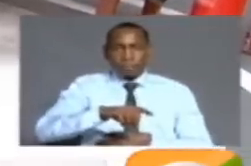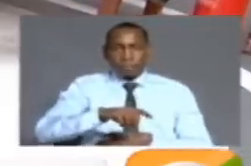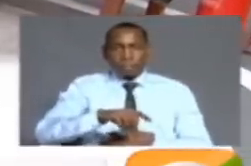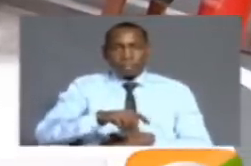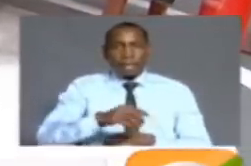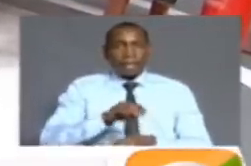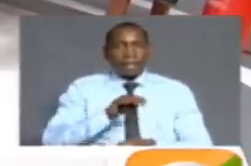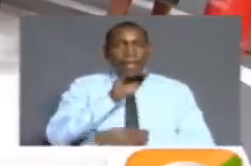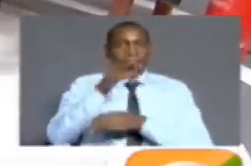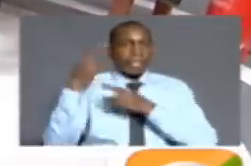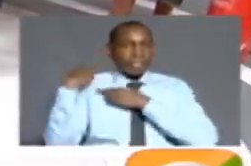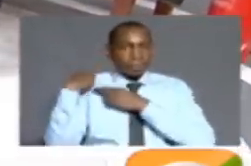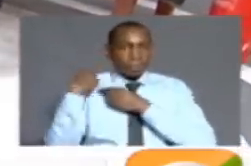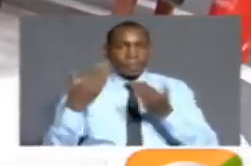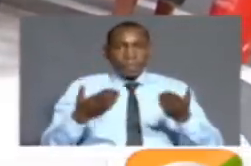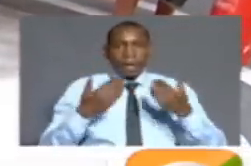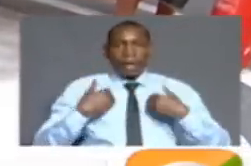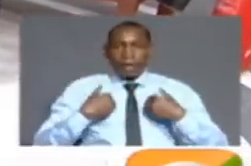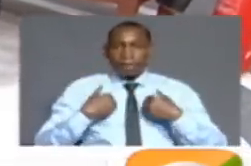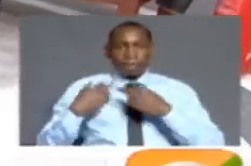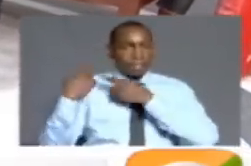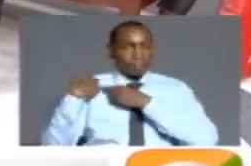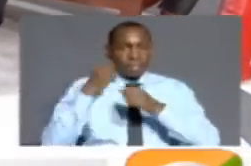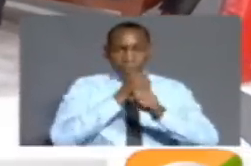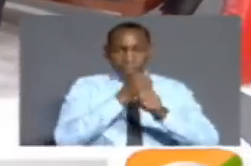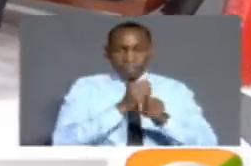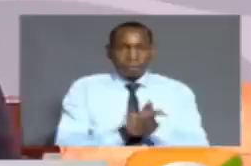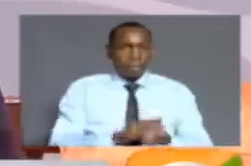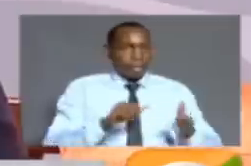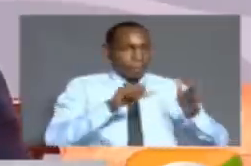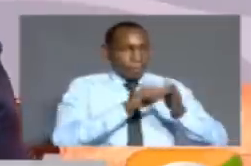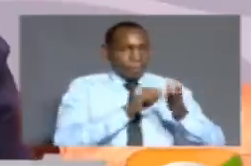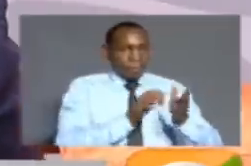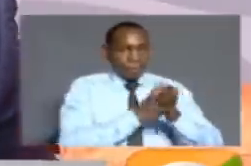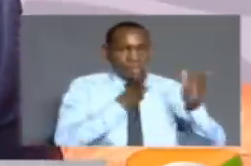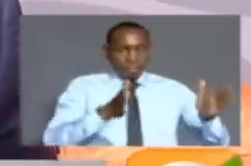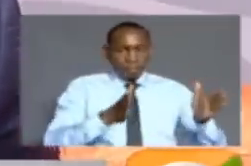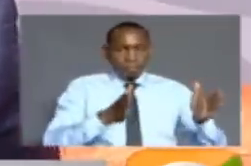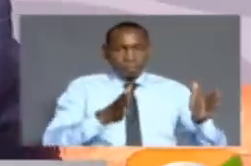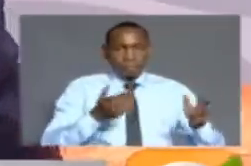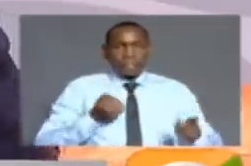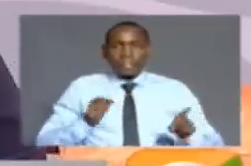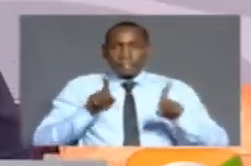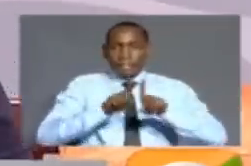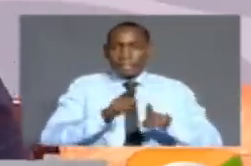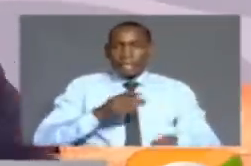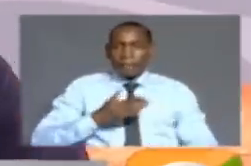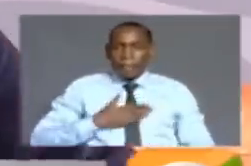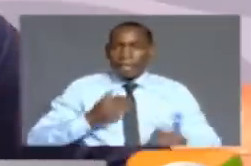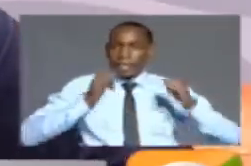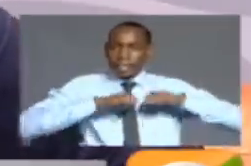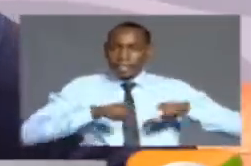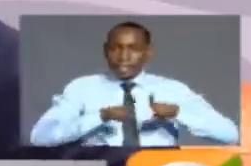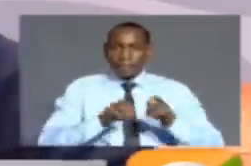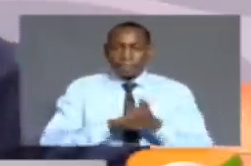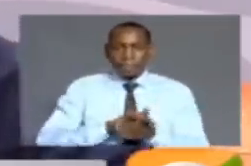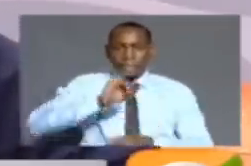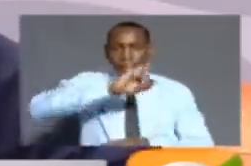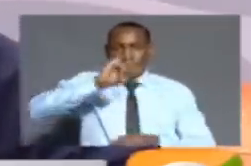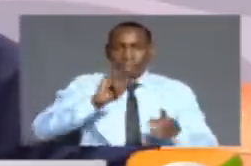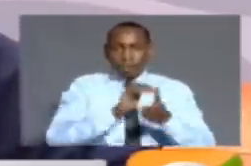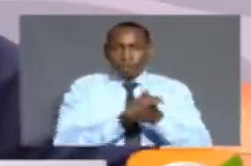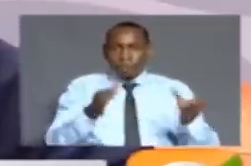mandate. You know what? Let me tell you where the bigger problem is. Go on. And my sister will agree with yes. this. Jubilee makes up the